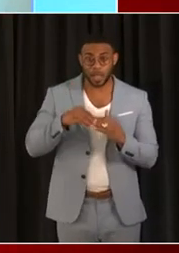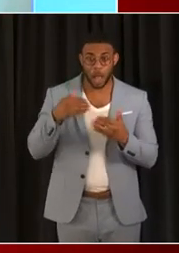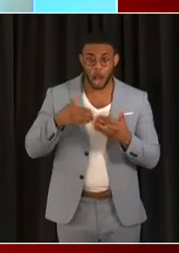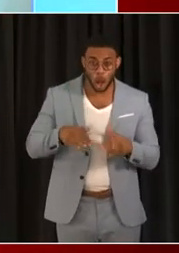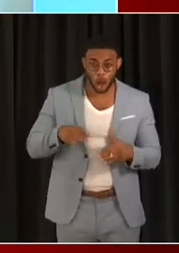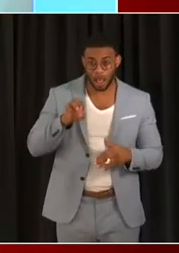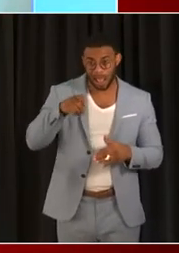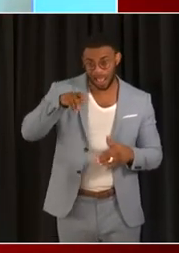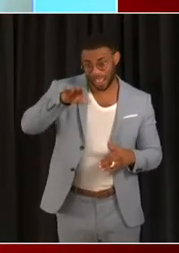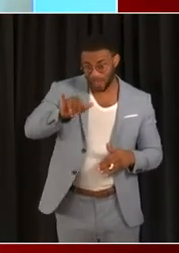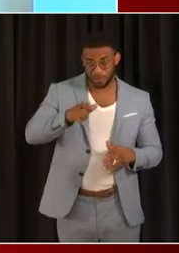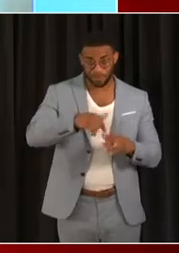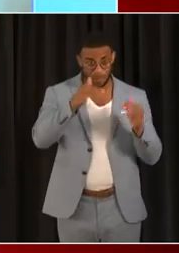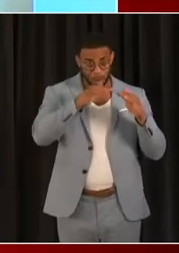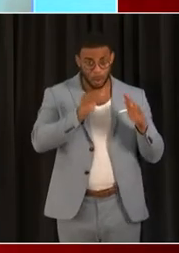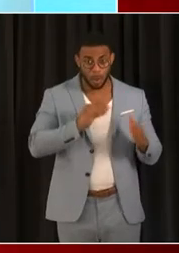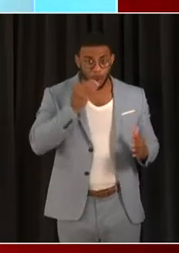lost equity